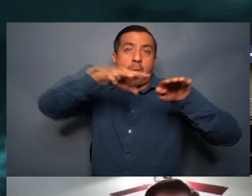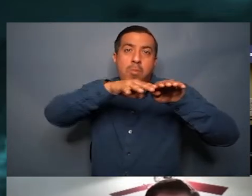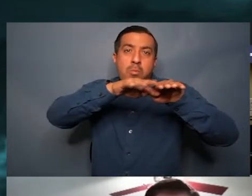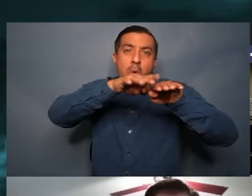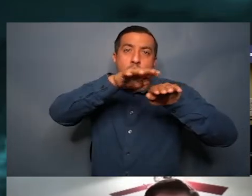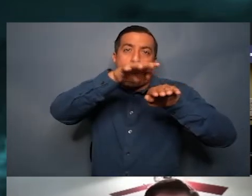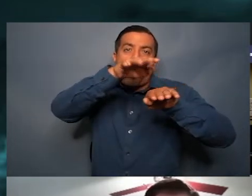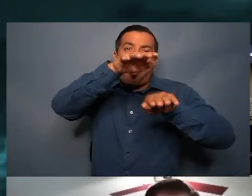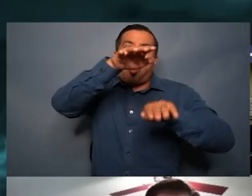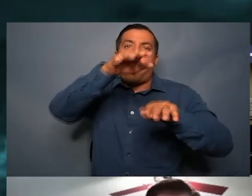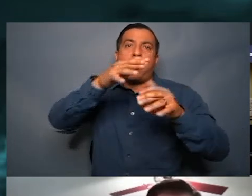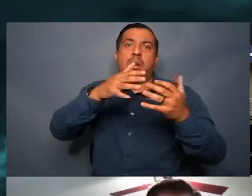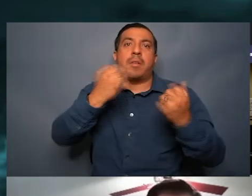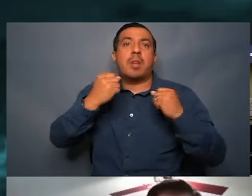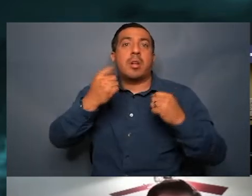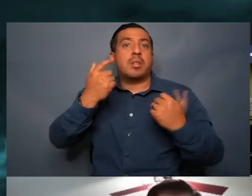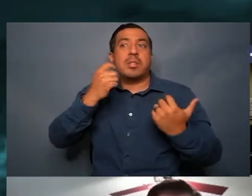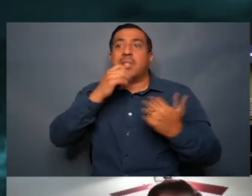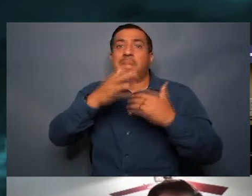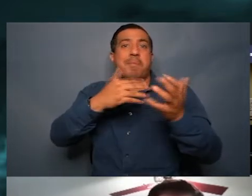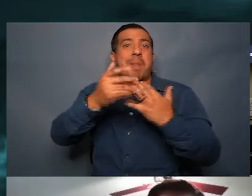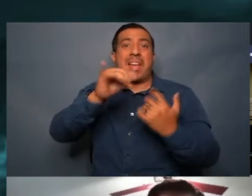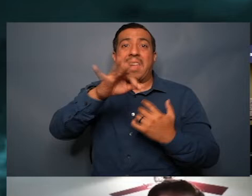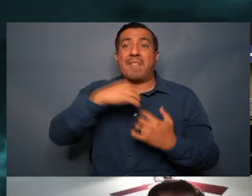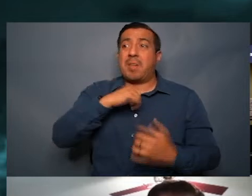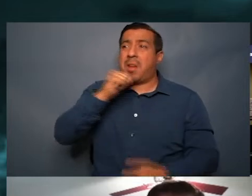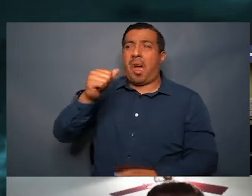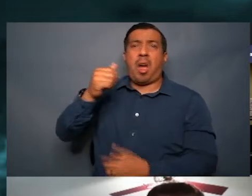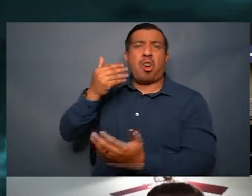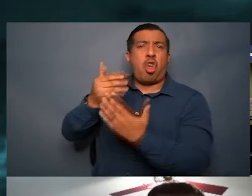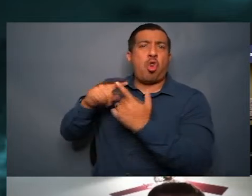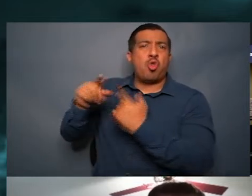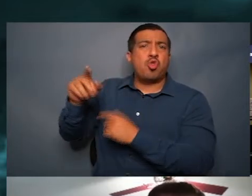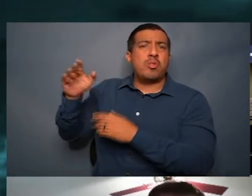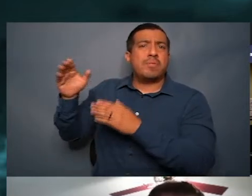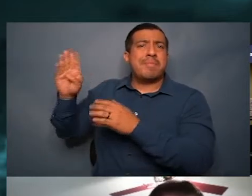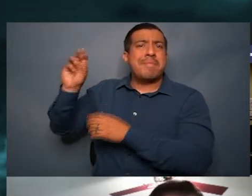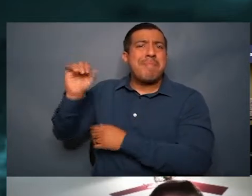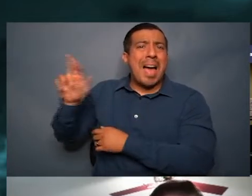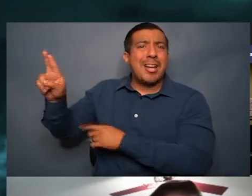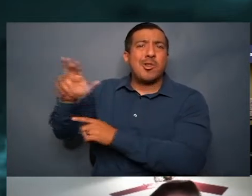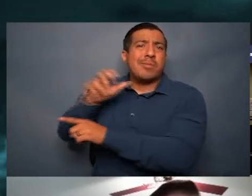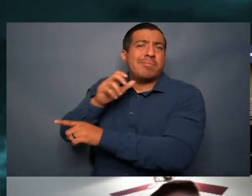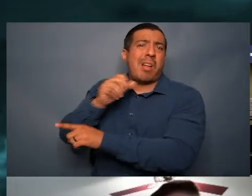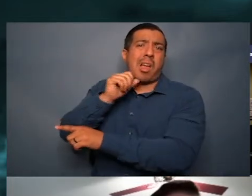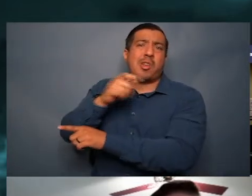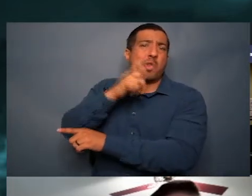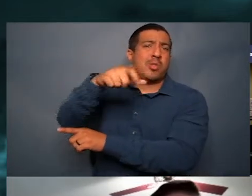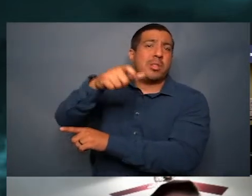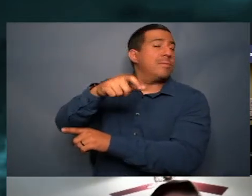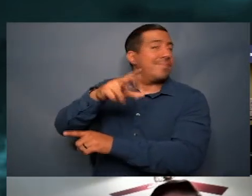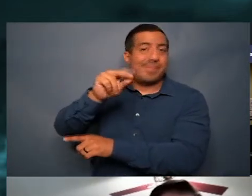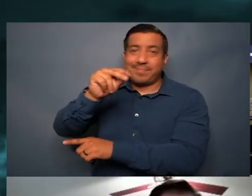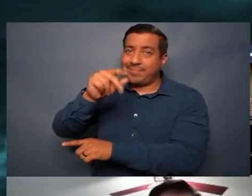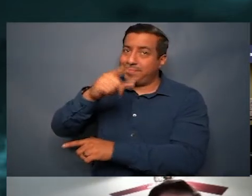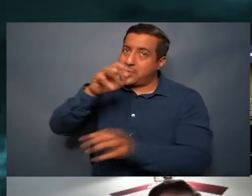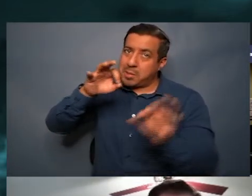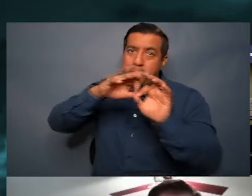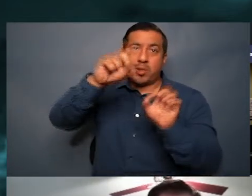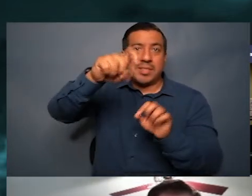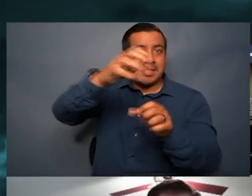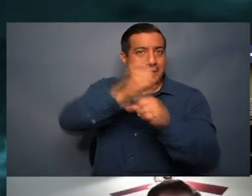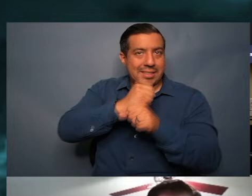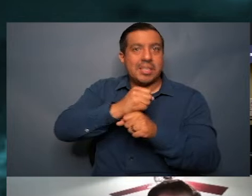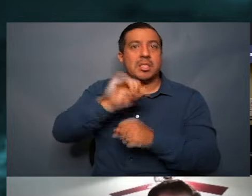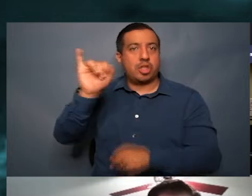flooding, even well away from a creek or bayou. Even if you're not even near one, you can have flooding issues. And so it's really, really important to get that flood